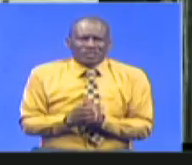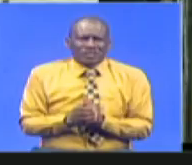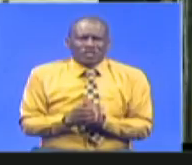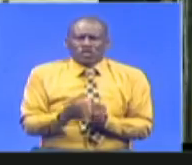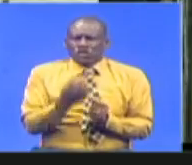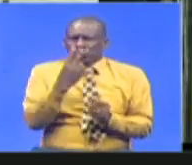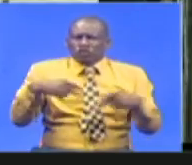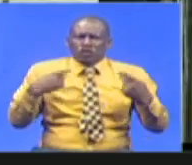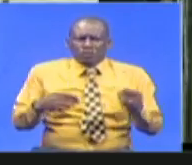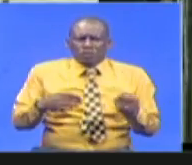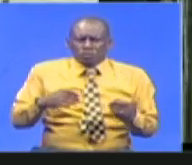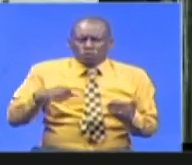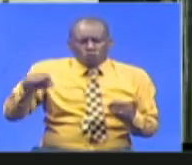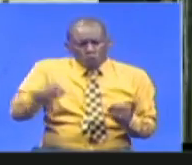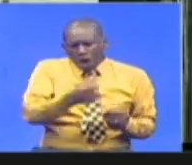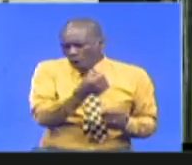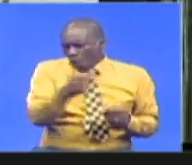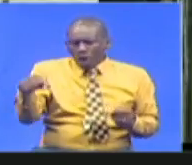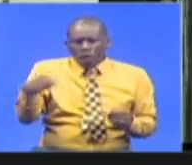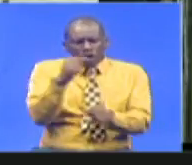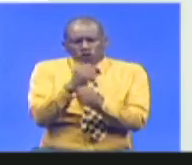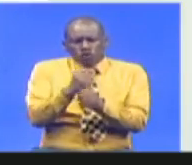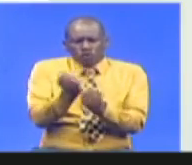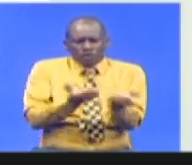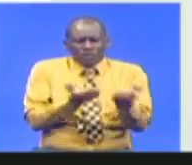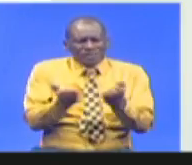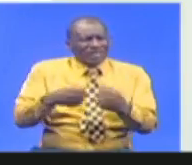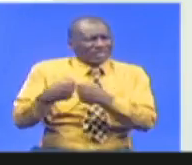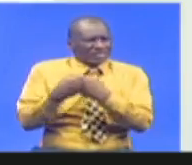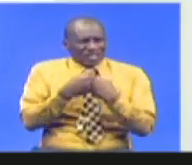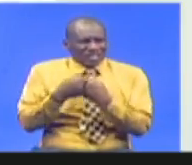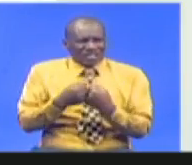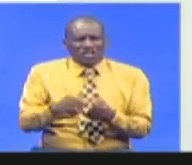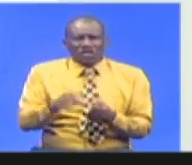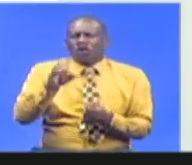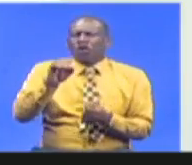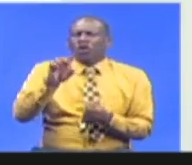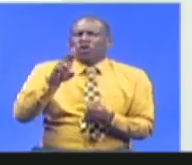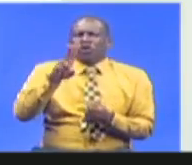people walking around doing businesses, it's quite difficult. Olive Burrows, NTV.